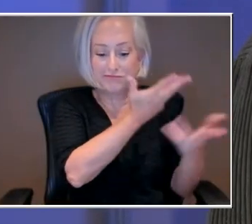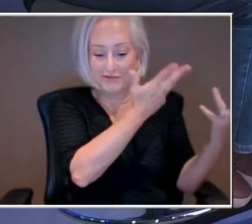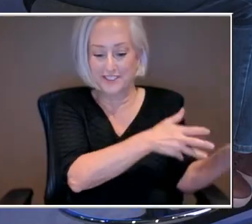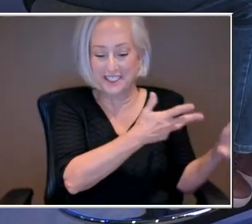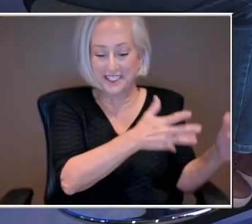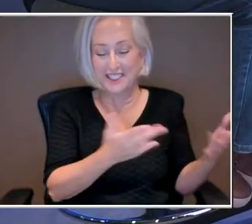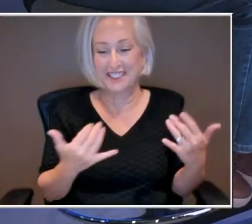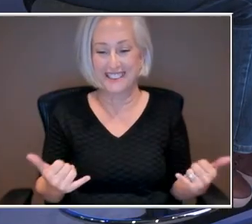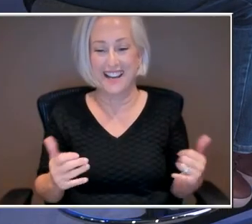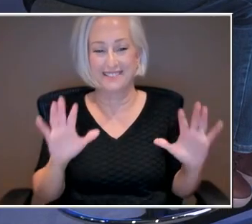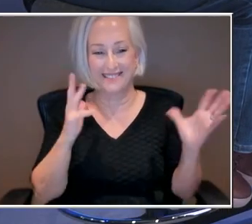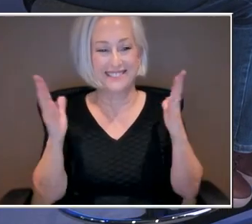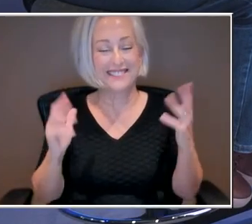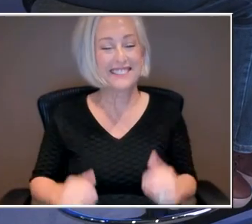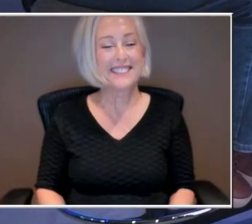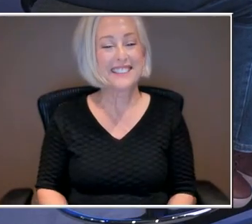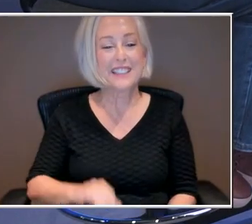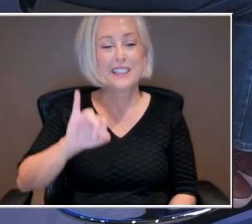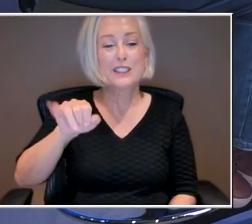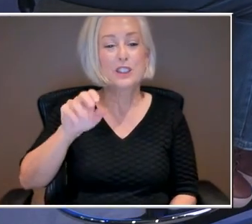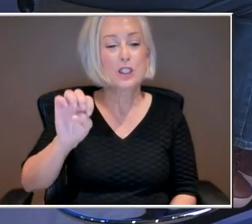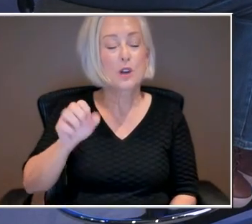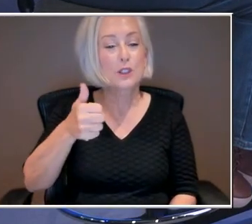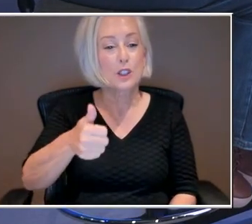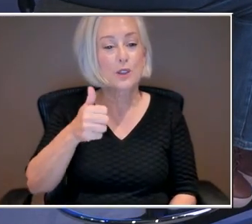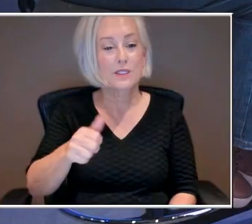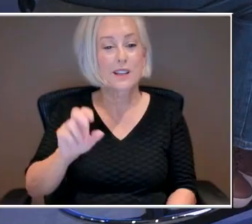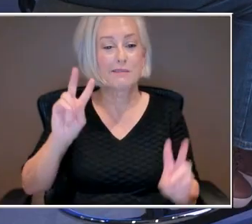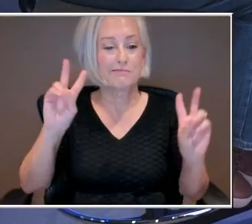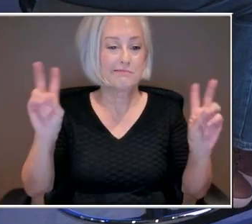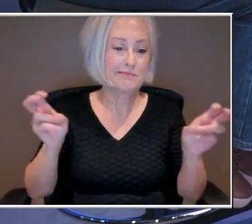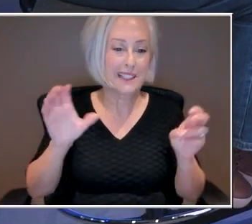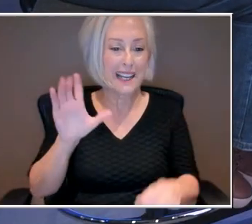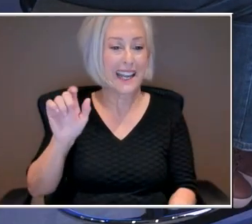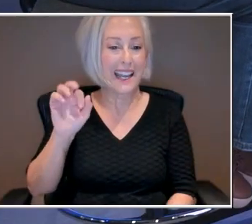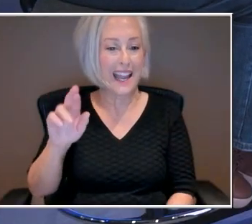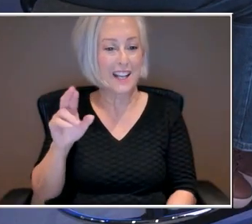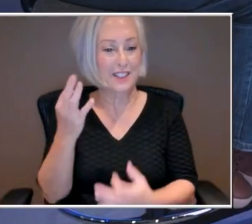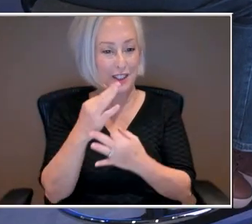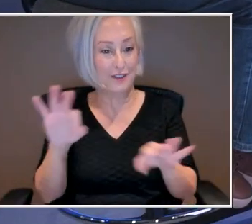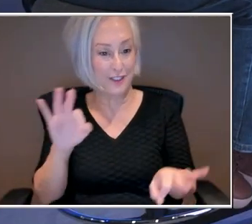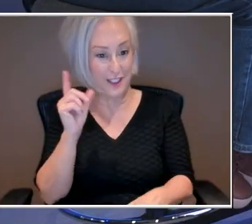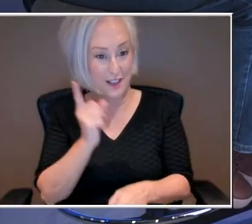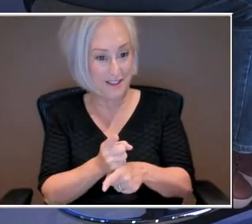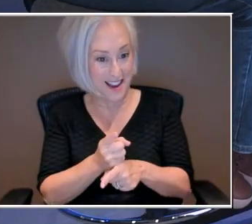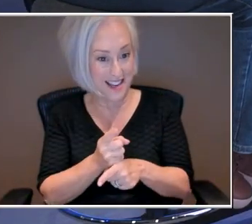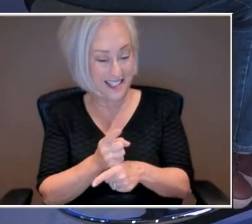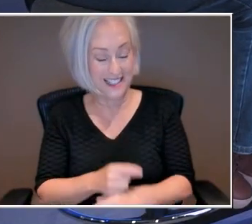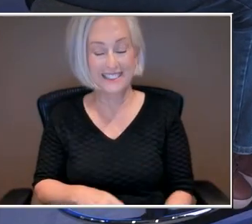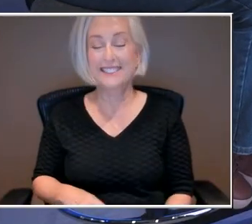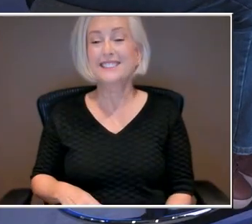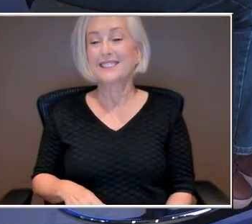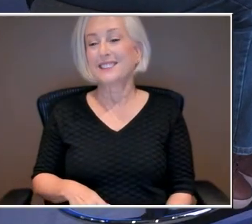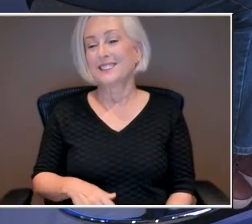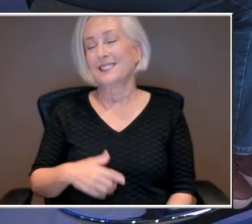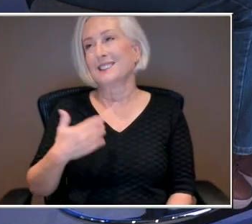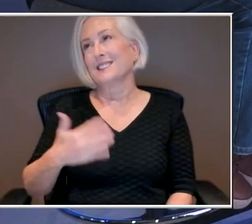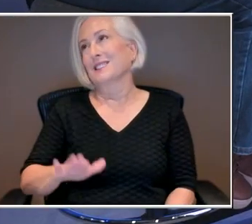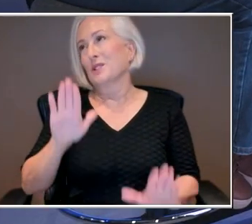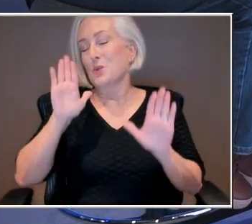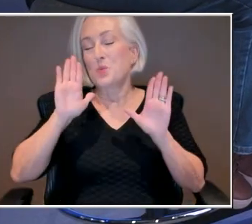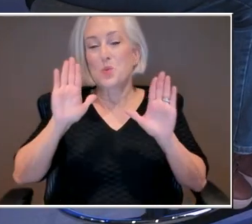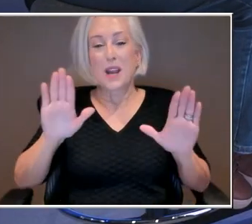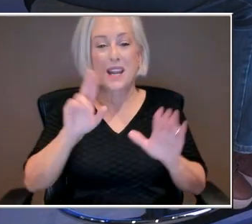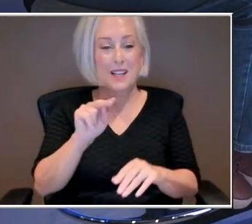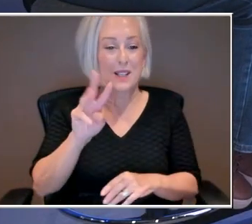to say it. Yep. Josie, you've been declared cancer-free. Yes. That is the greatest news. What's it like